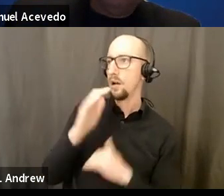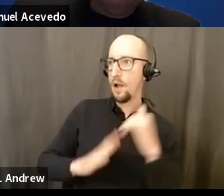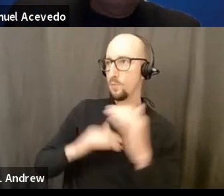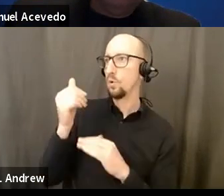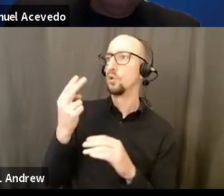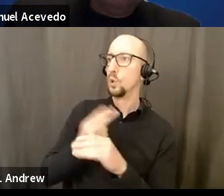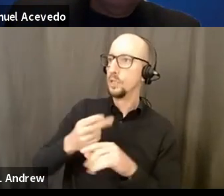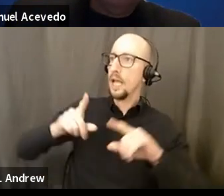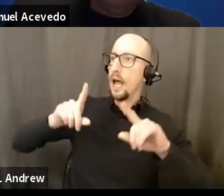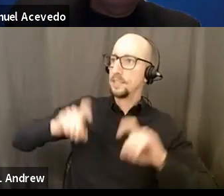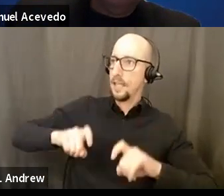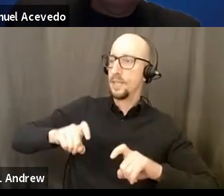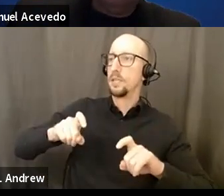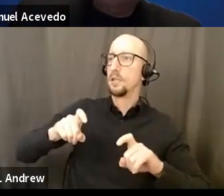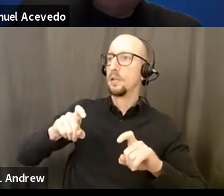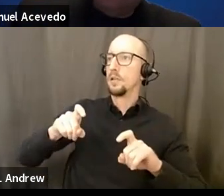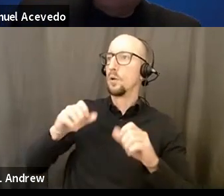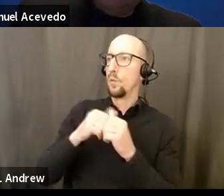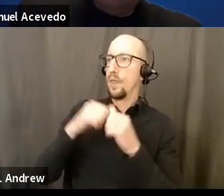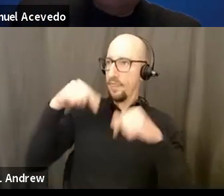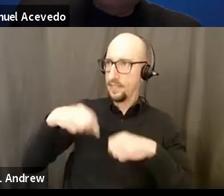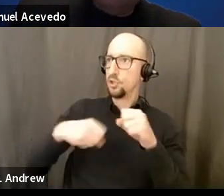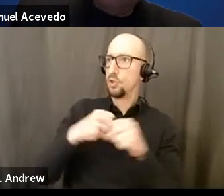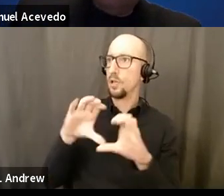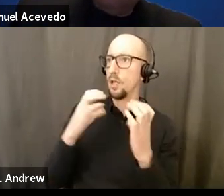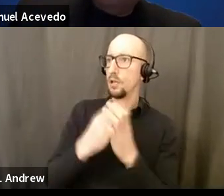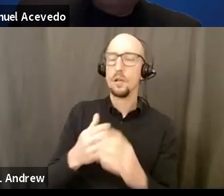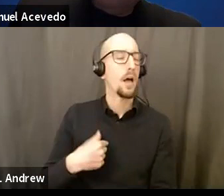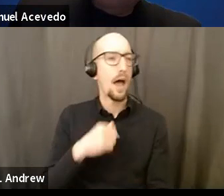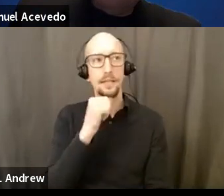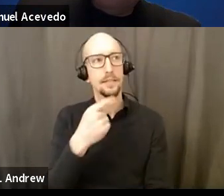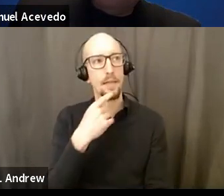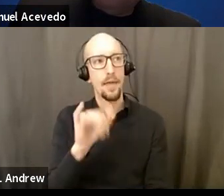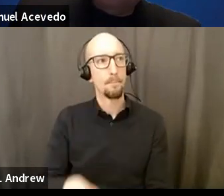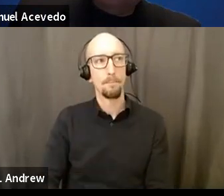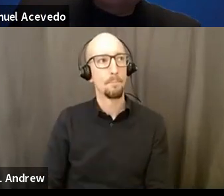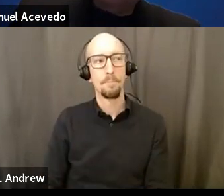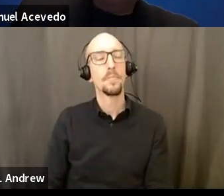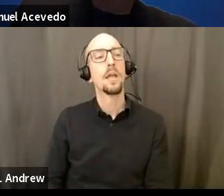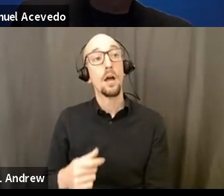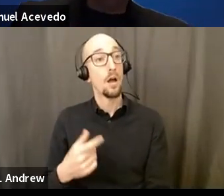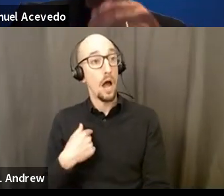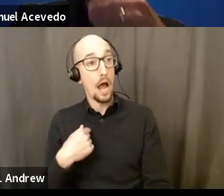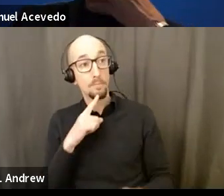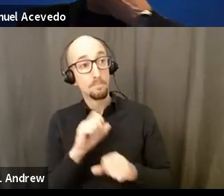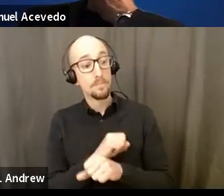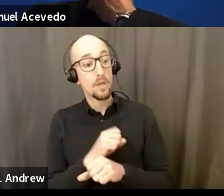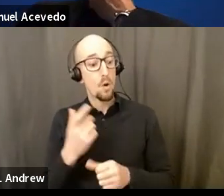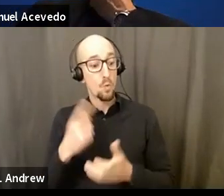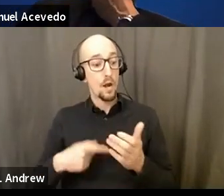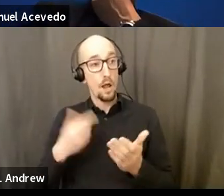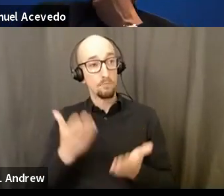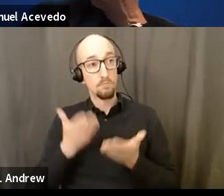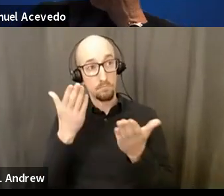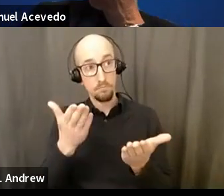an assessment with this year's class. That is not what I stated. I actually, what I put on the table